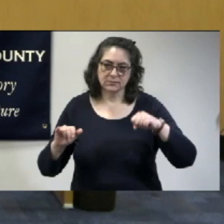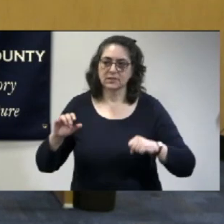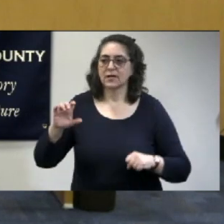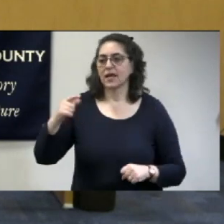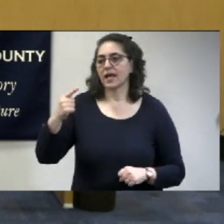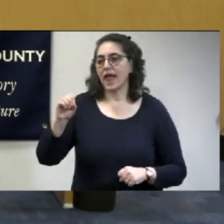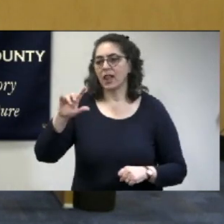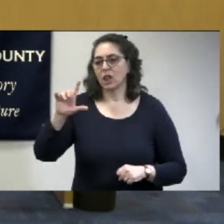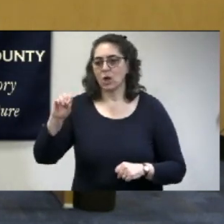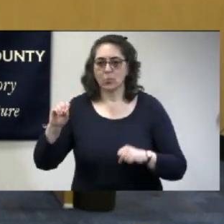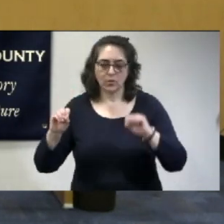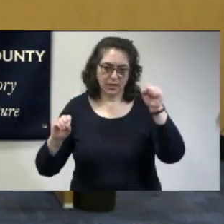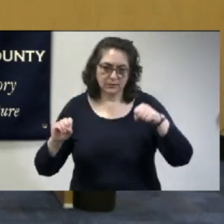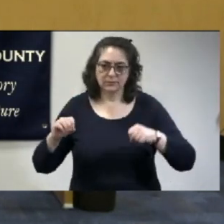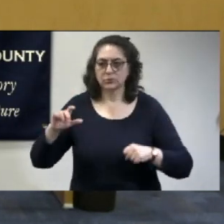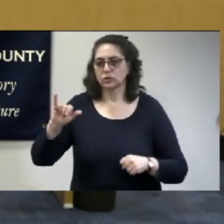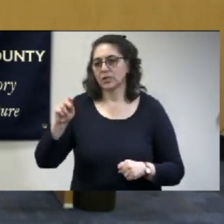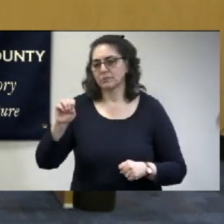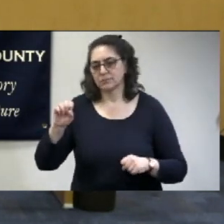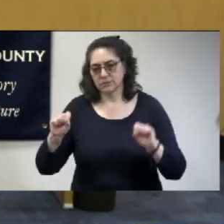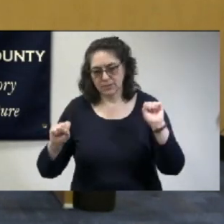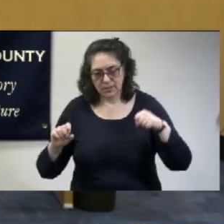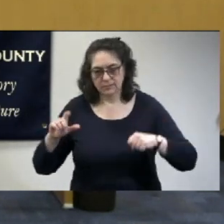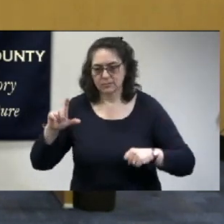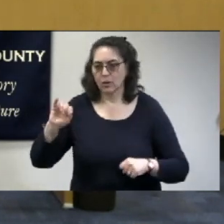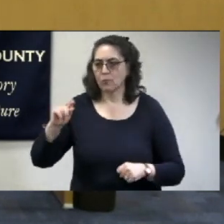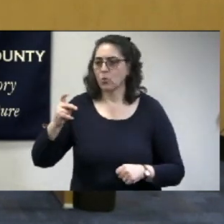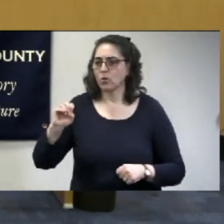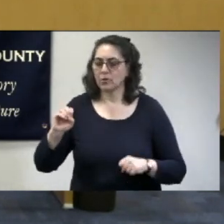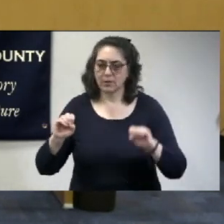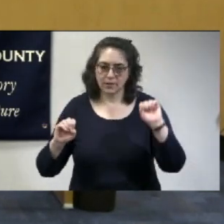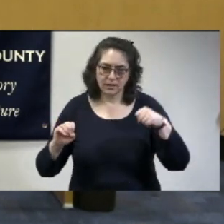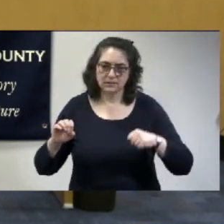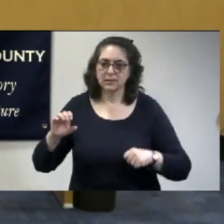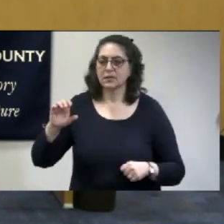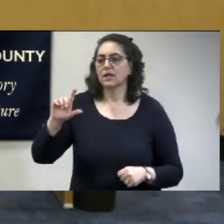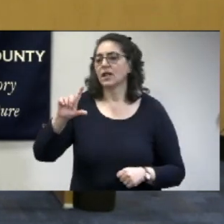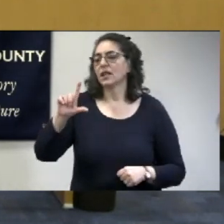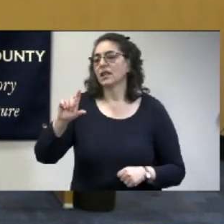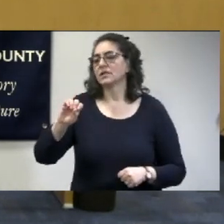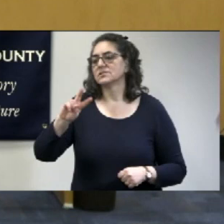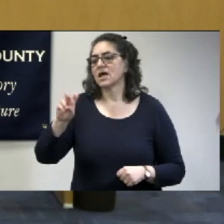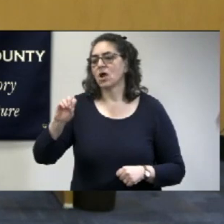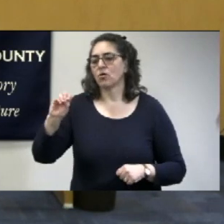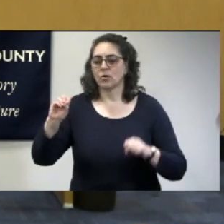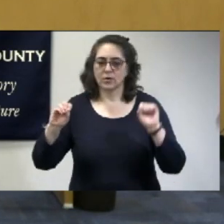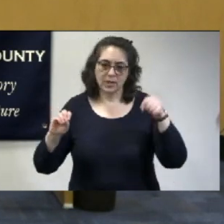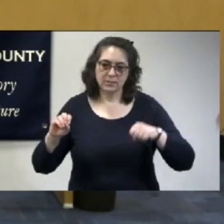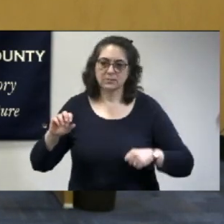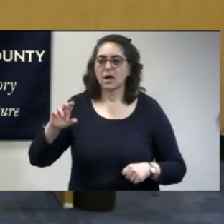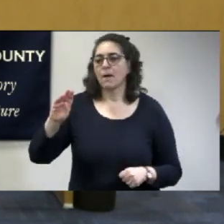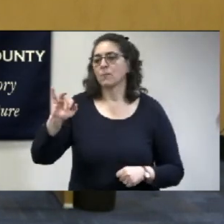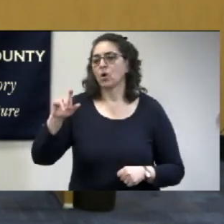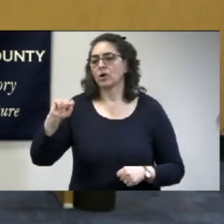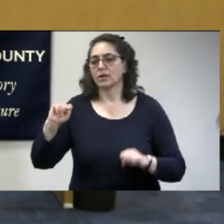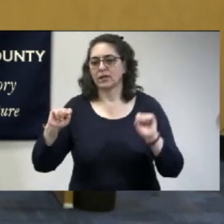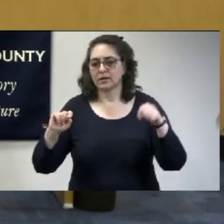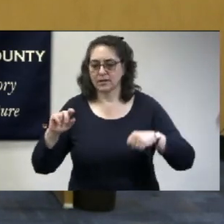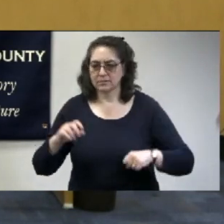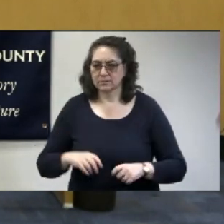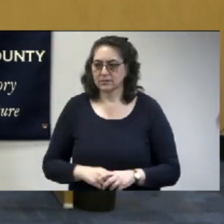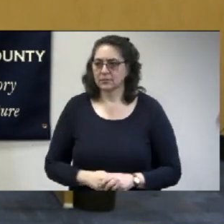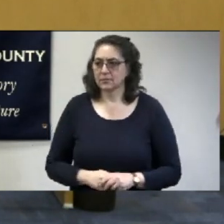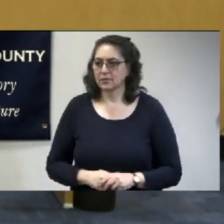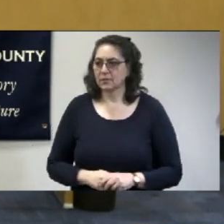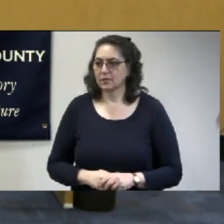Gallo? Yes. James? Yes. Lepore? Yes. Deputy Director Lazara? Yes. Director Bartlett? Yes. That brings us to letter